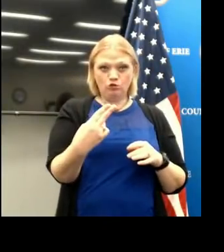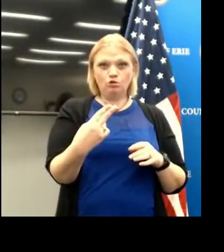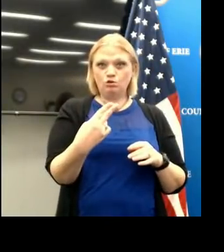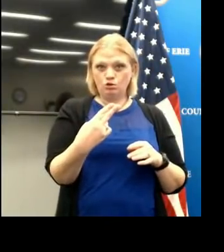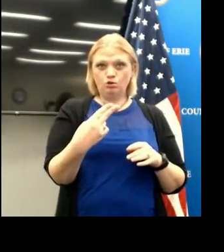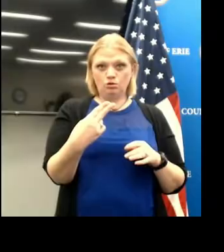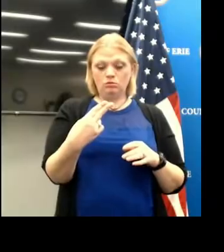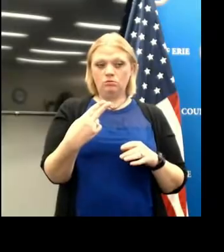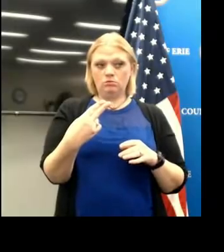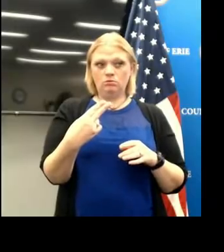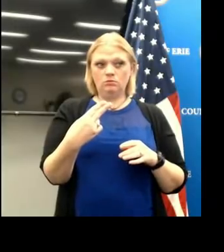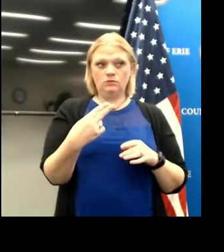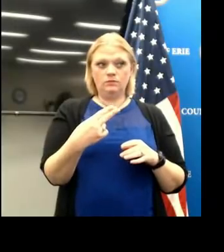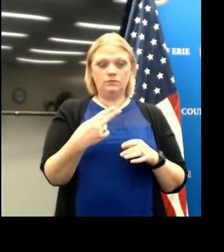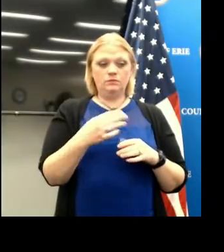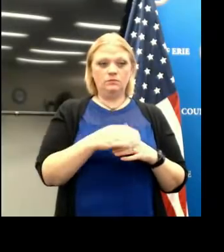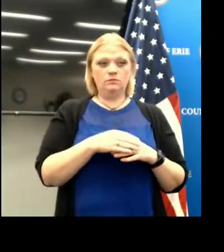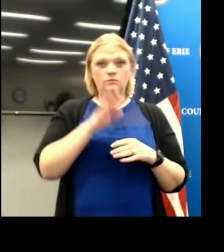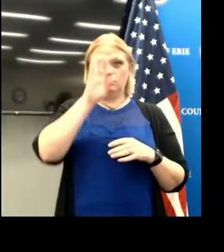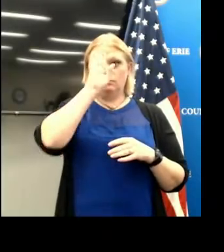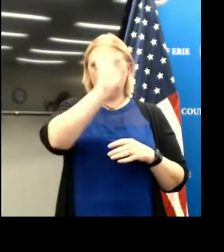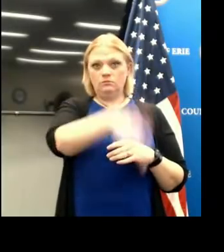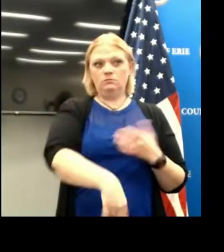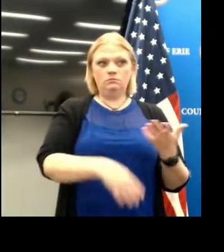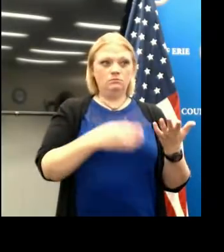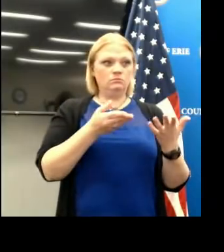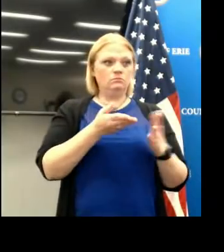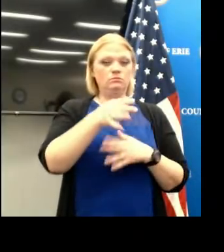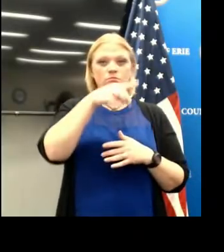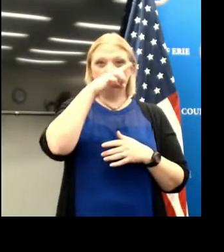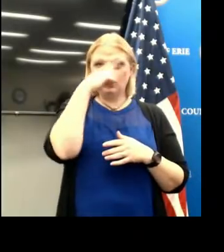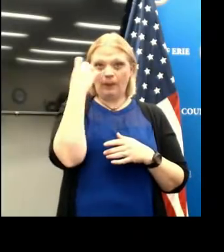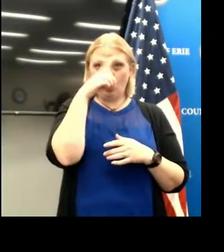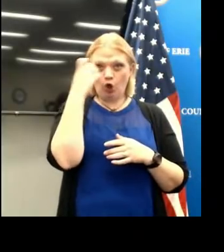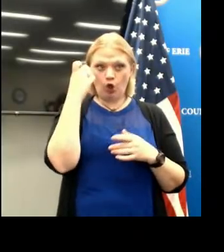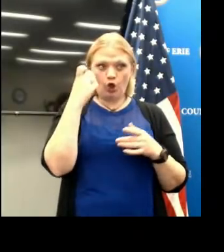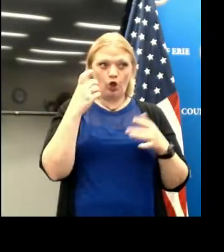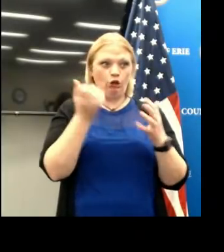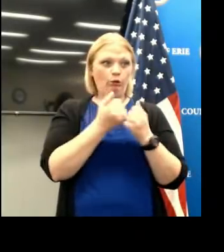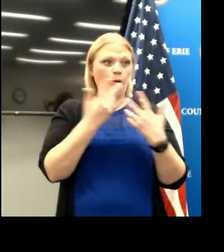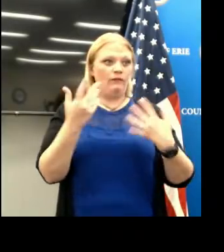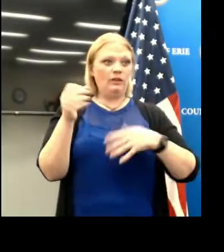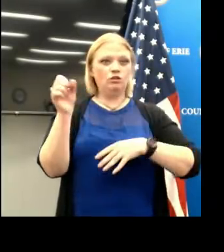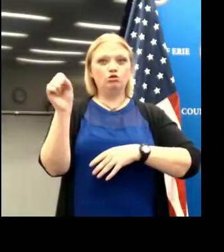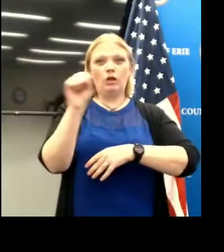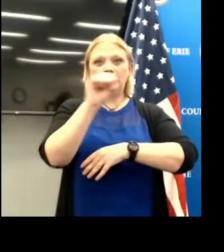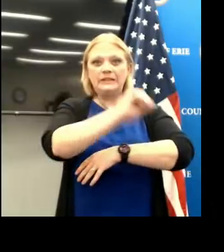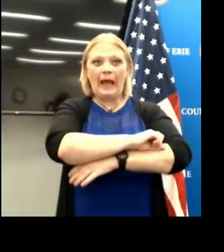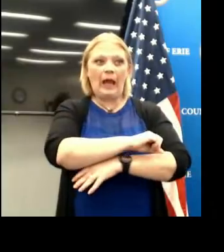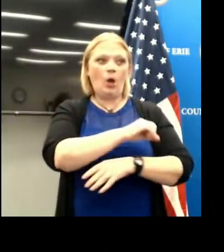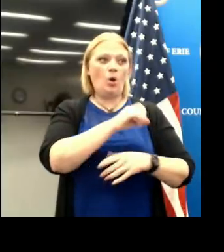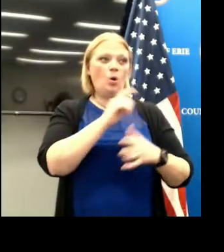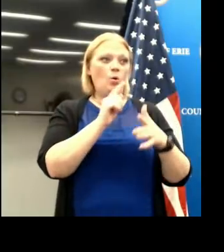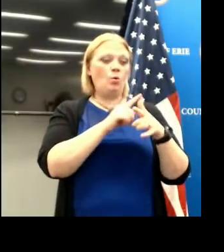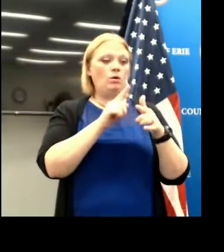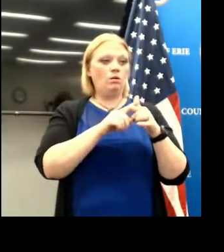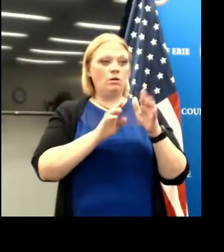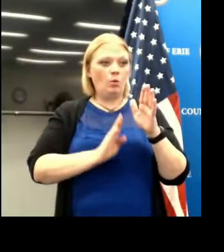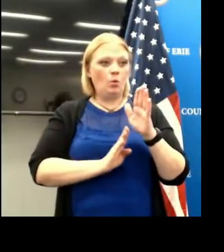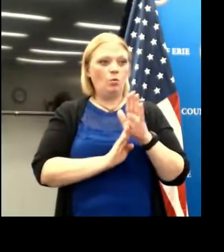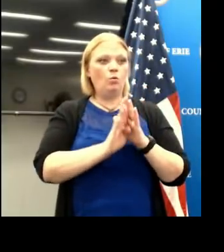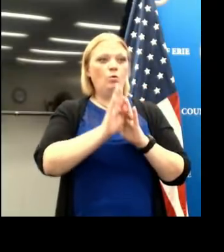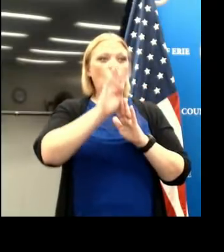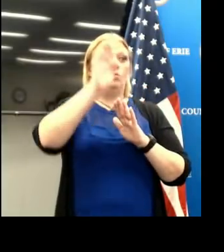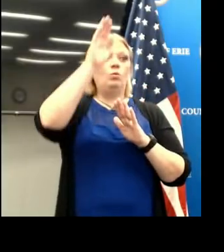March, going through the summer where we had everything shutting down, then going up through the phases,